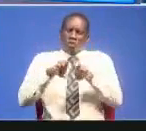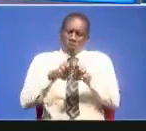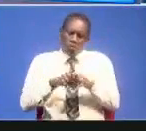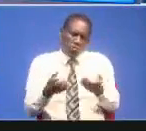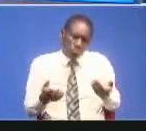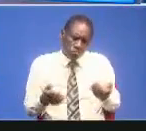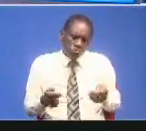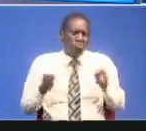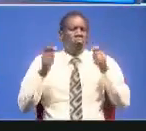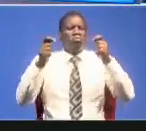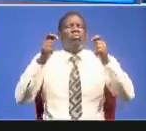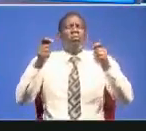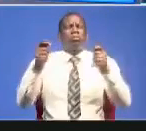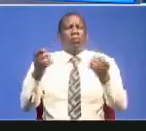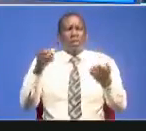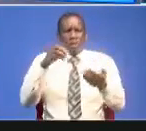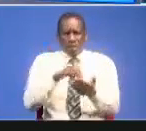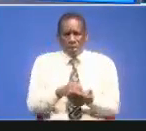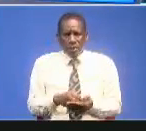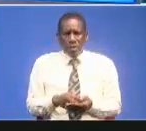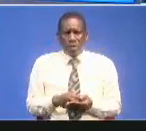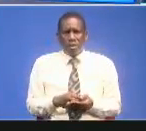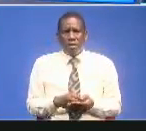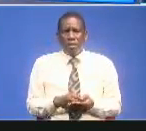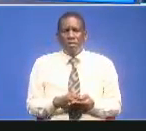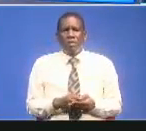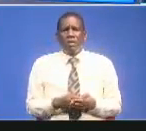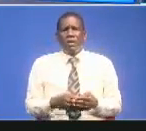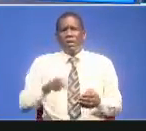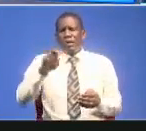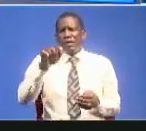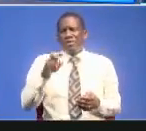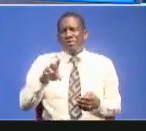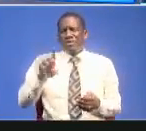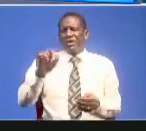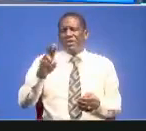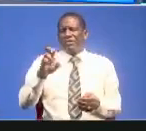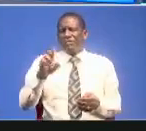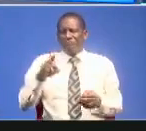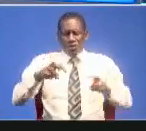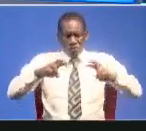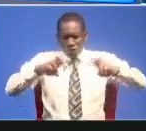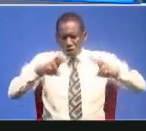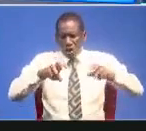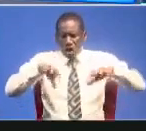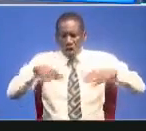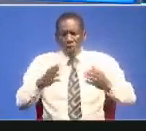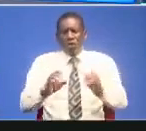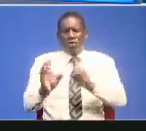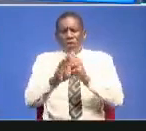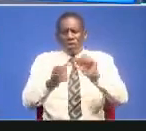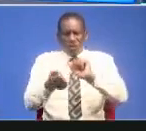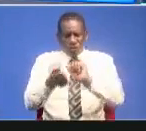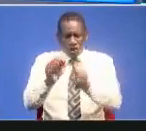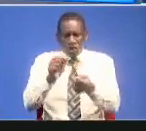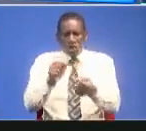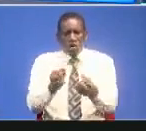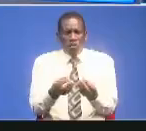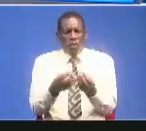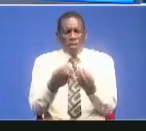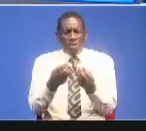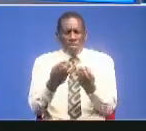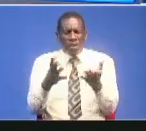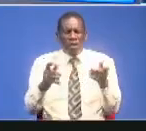staying away from lecture rooms the day after. NTV's David Modoka looks at how the country has changed into an arena for